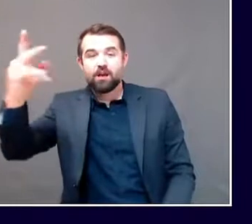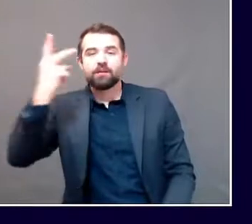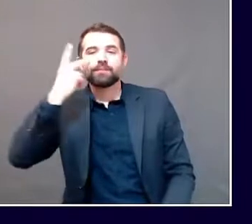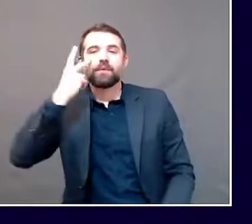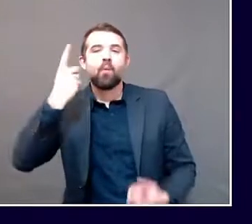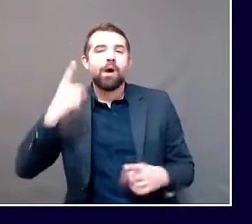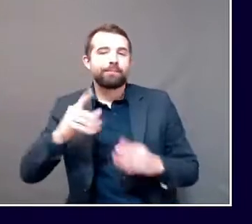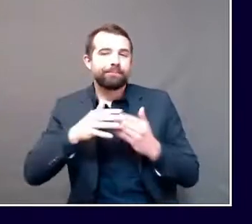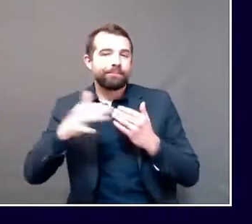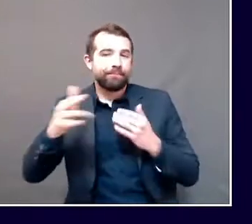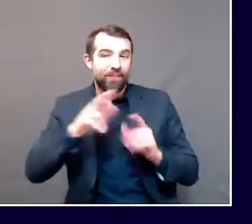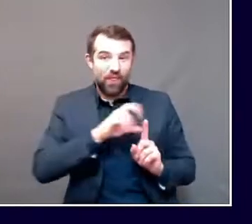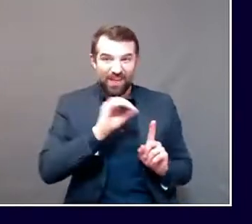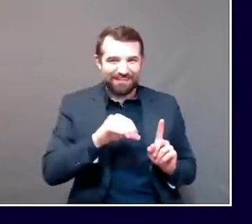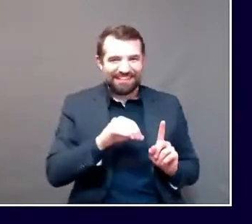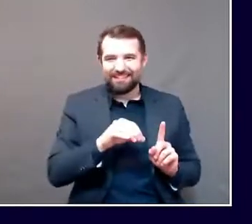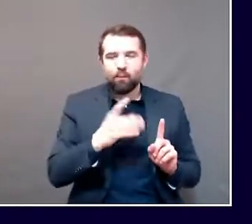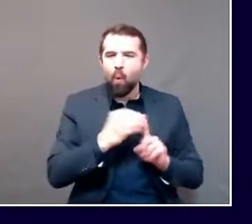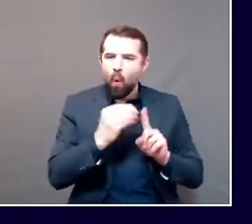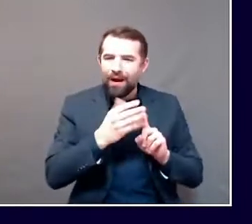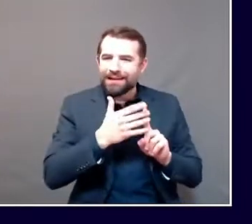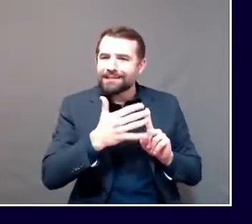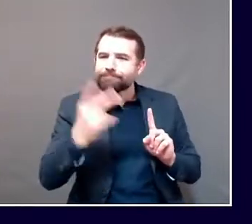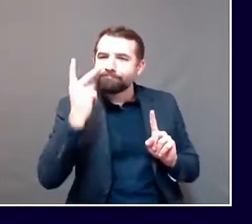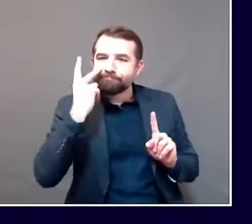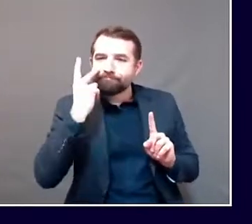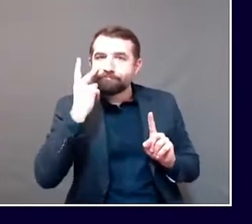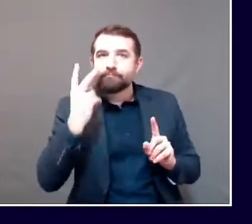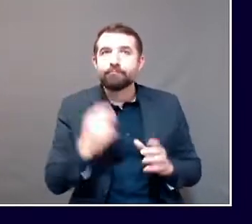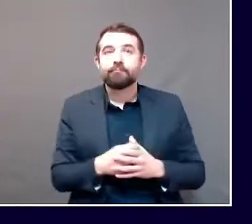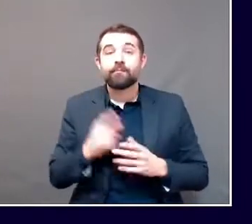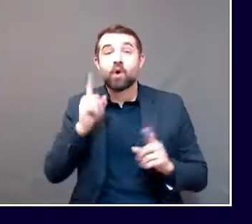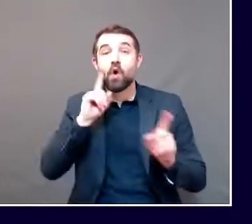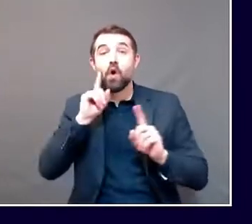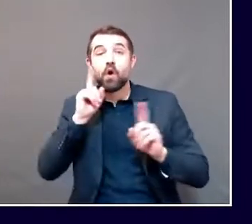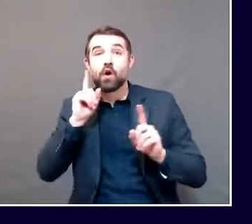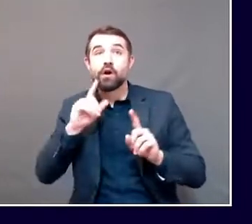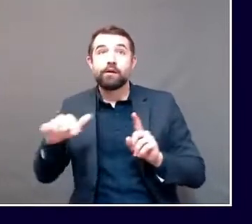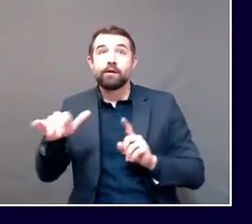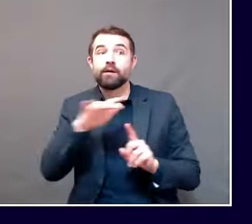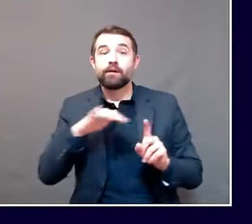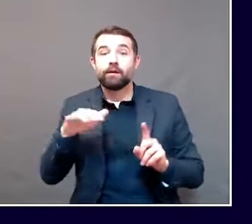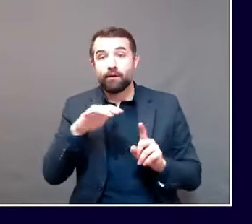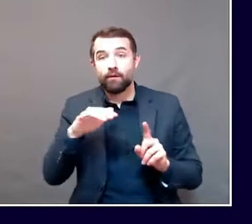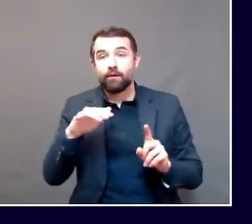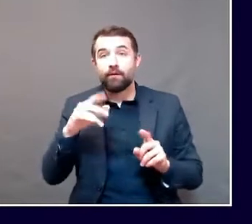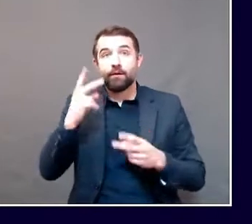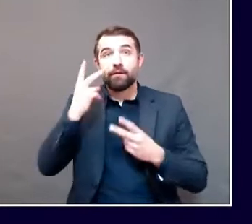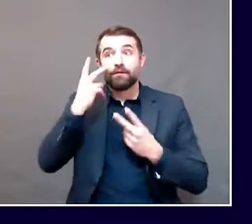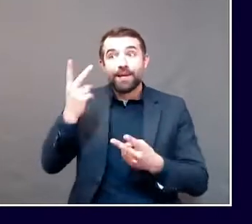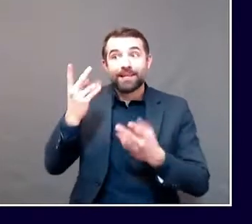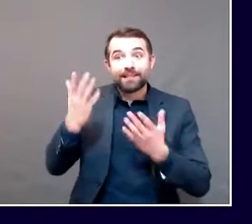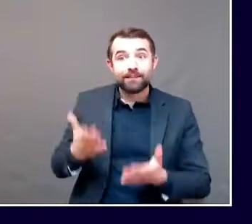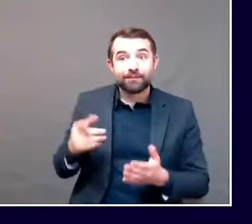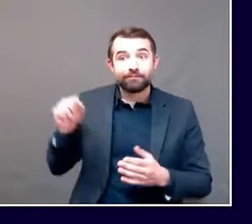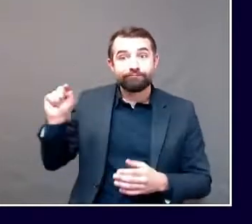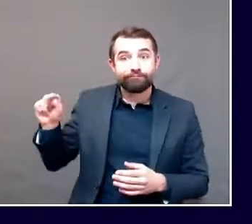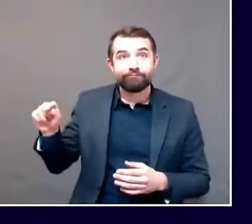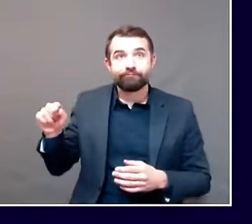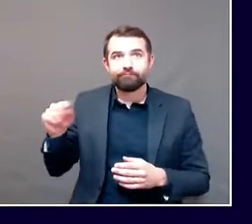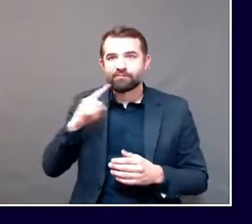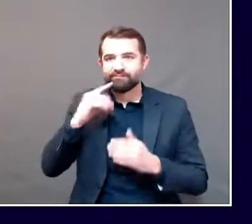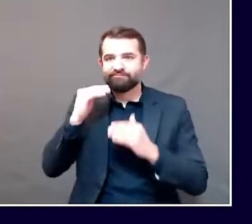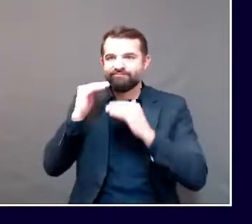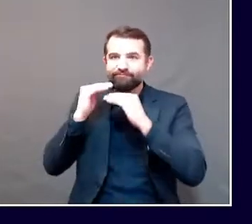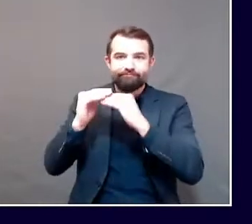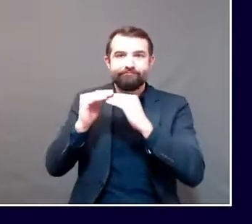firsthand and heard firsthand the outsized toll that this visitation policy has taken on residents of nursing